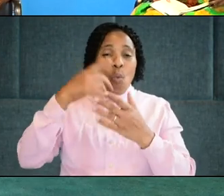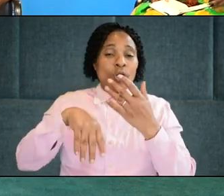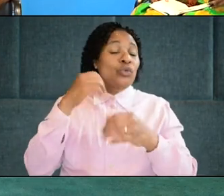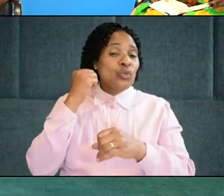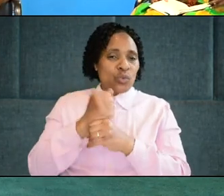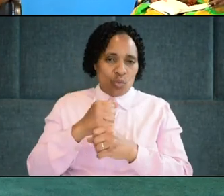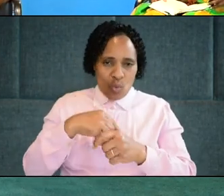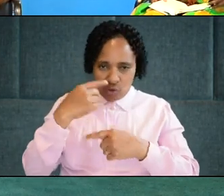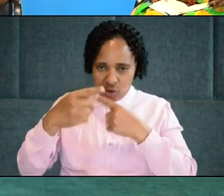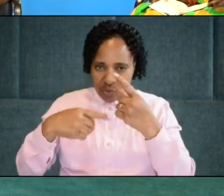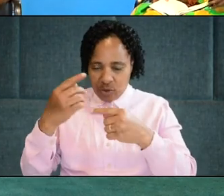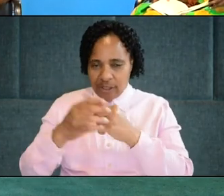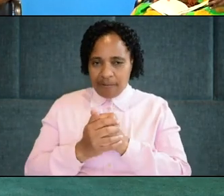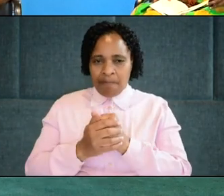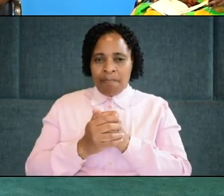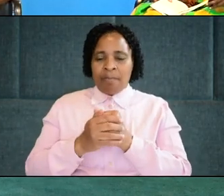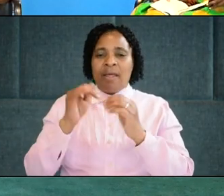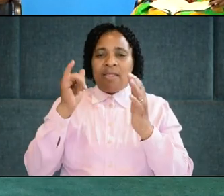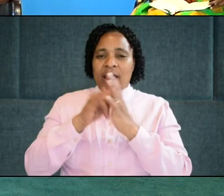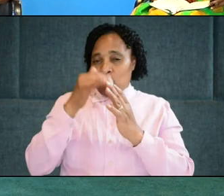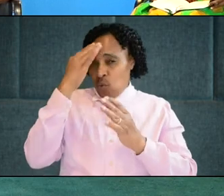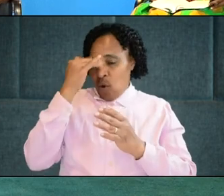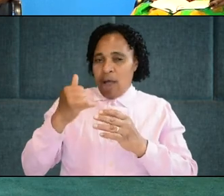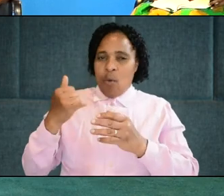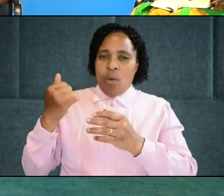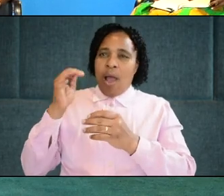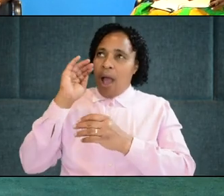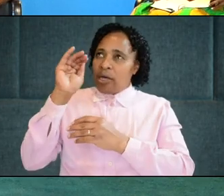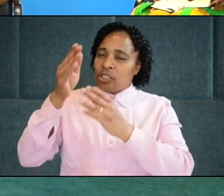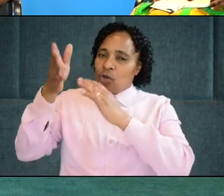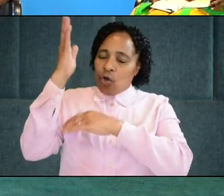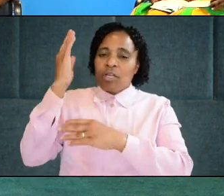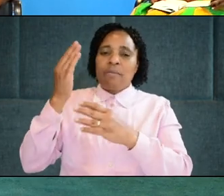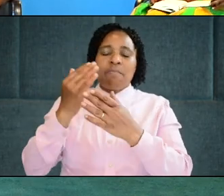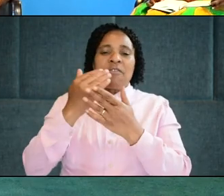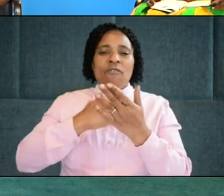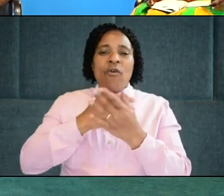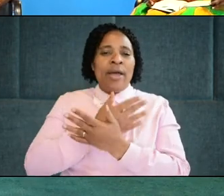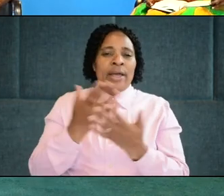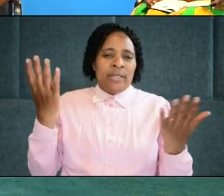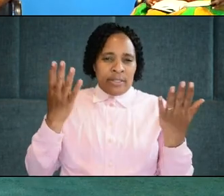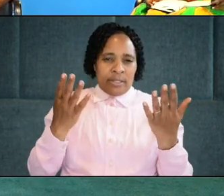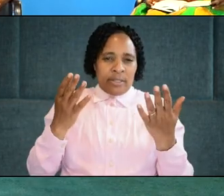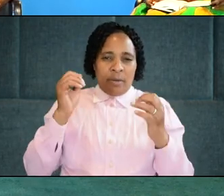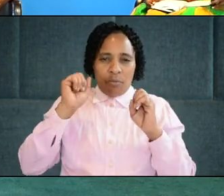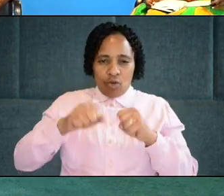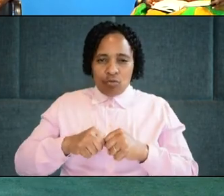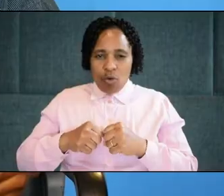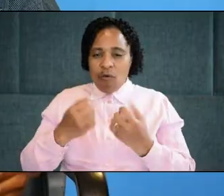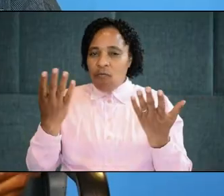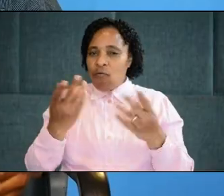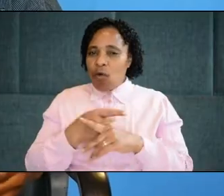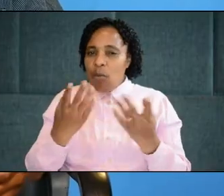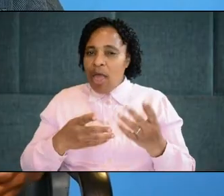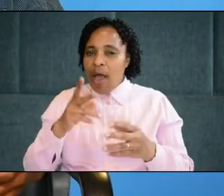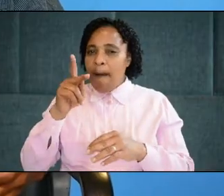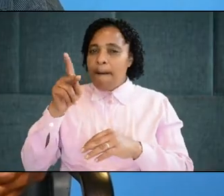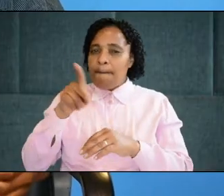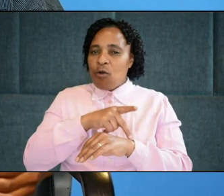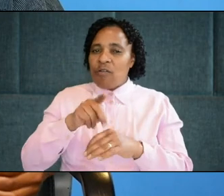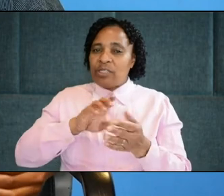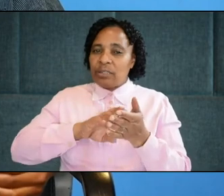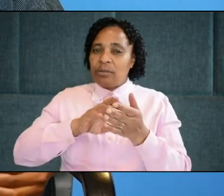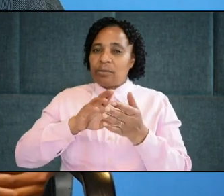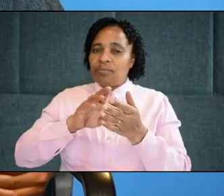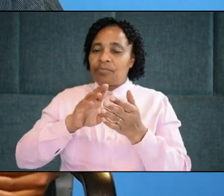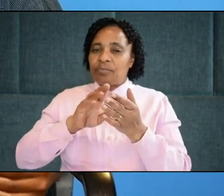do. That's why they had to consult God before anything. And we get this from Proverbs 24:16,